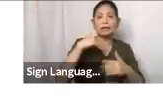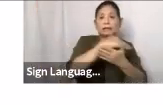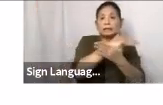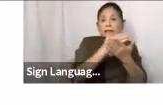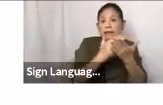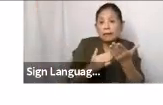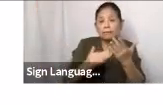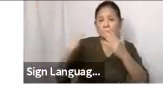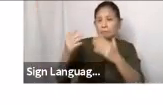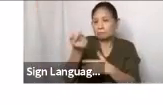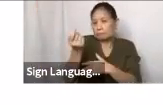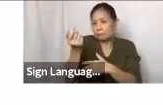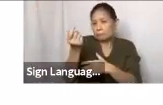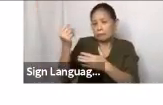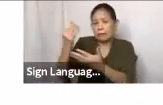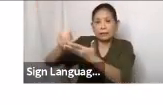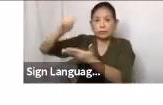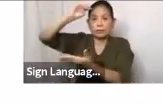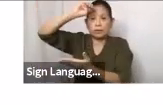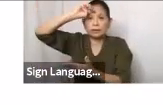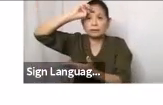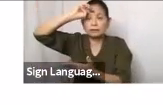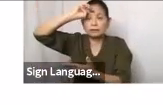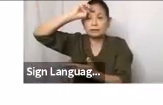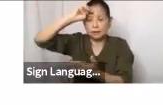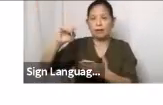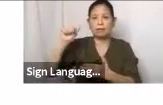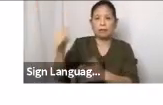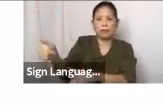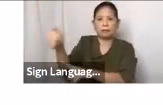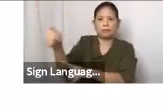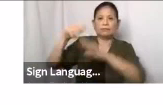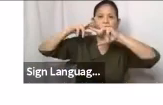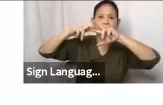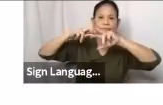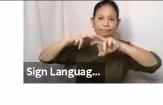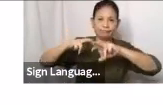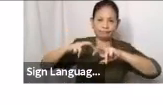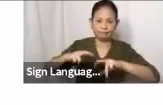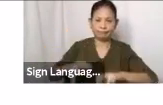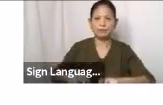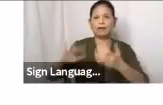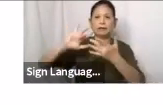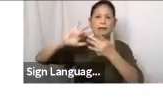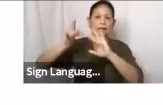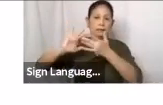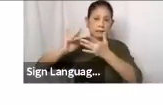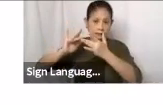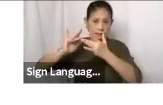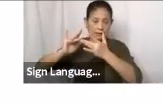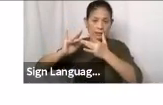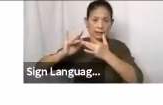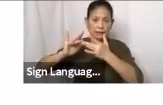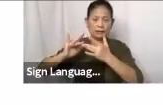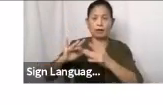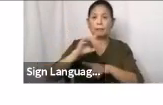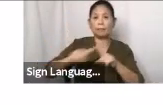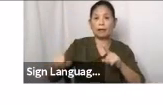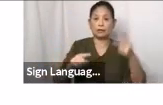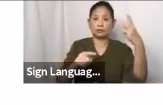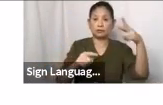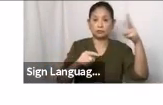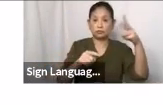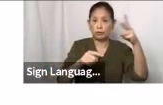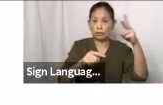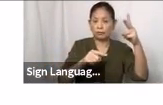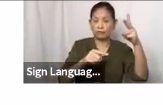educated, so they research a little bit on the internet, but 12 were just taking